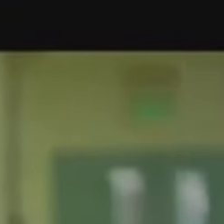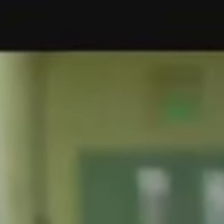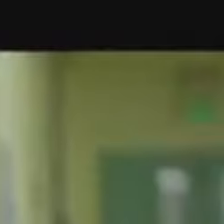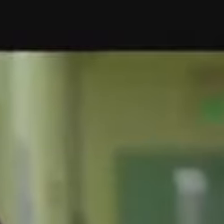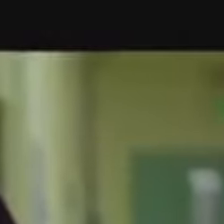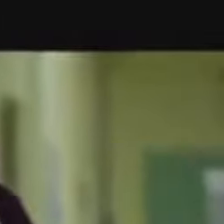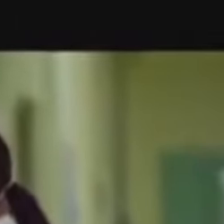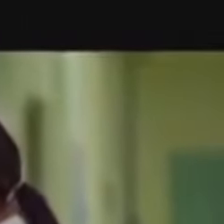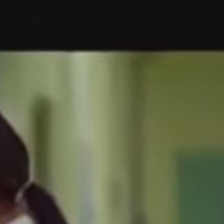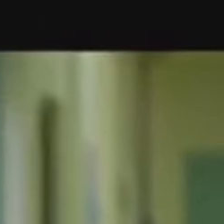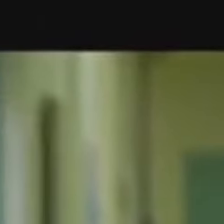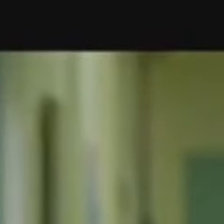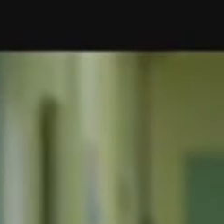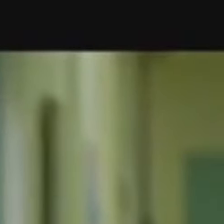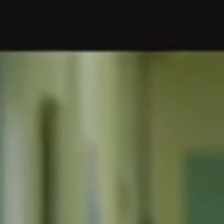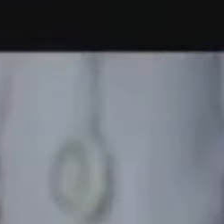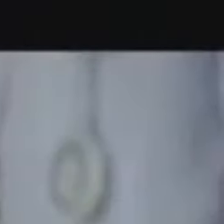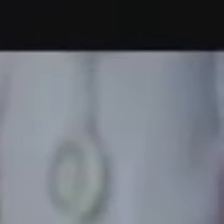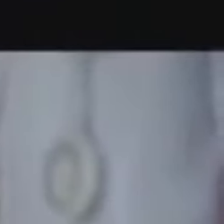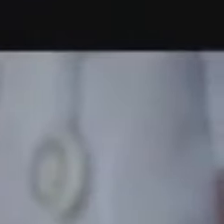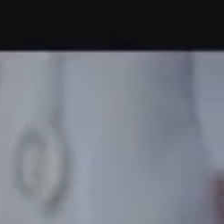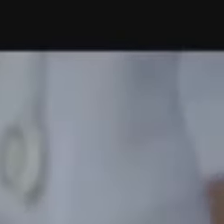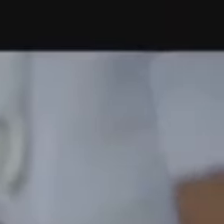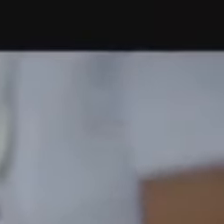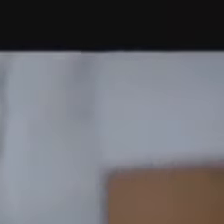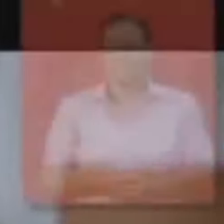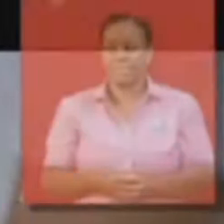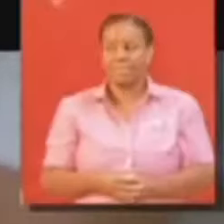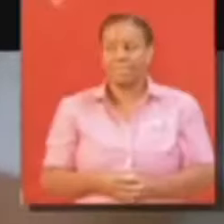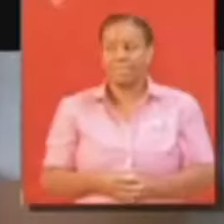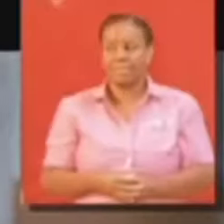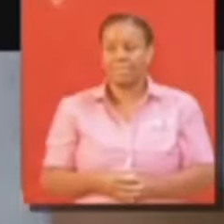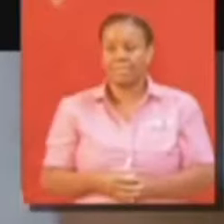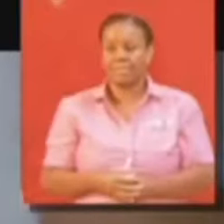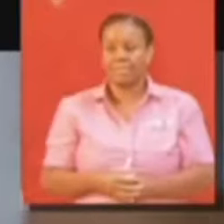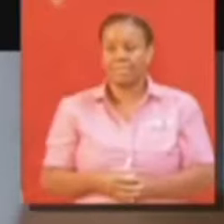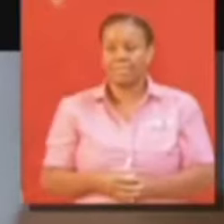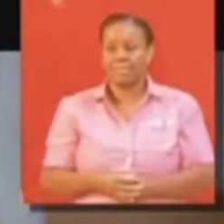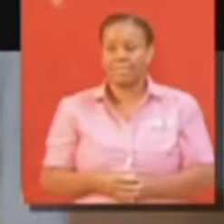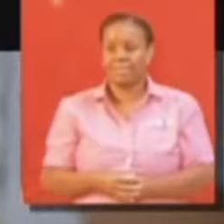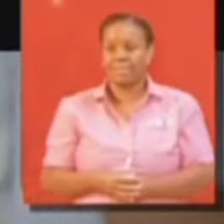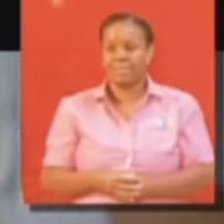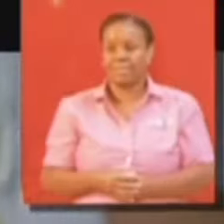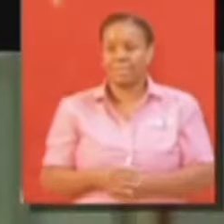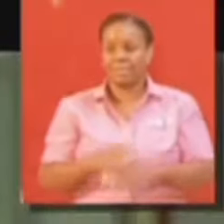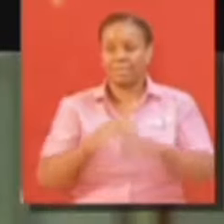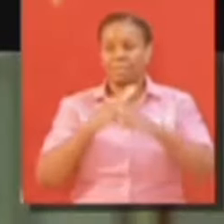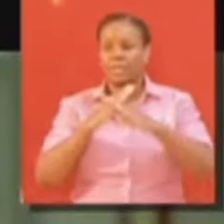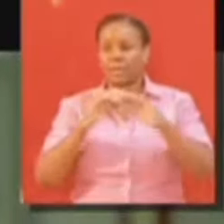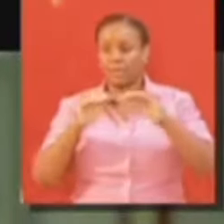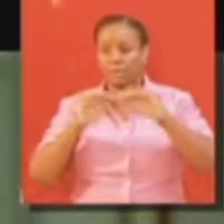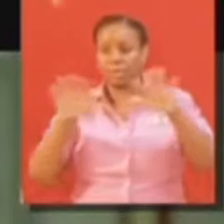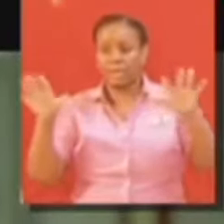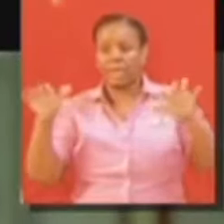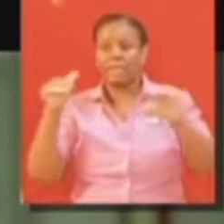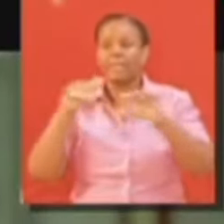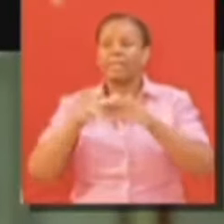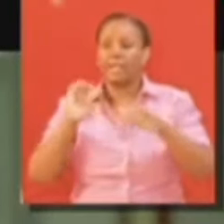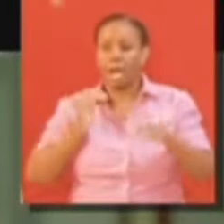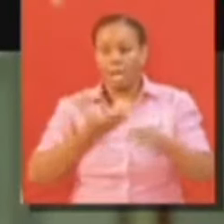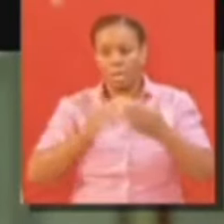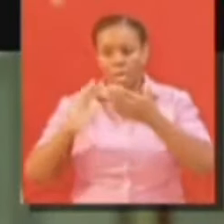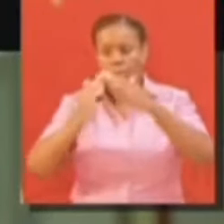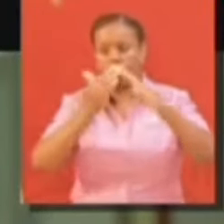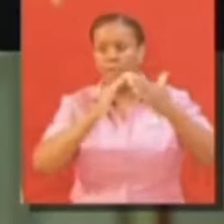spread of this virus in our communities. We all have a part to play with this pandemic.